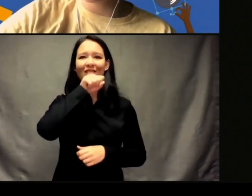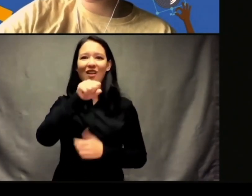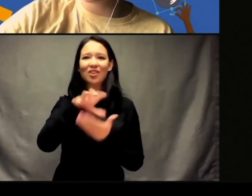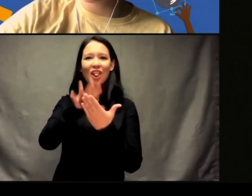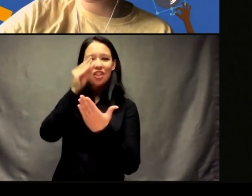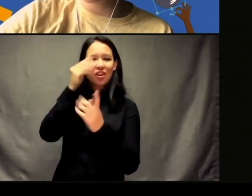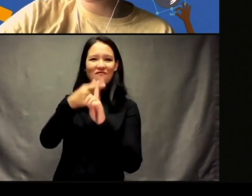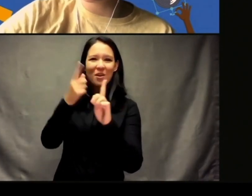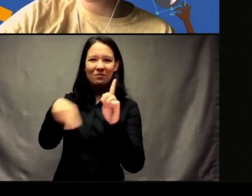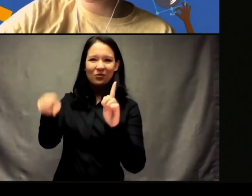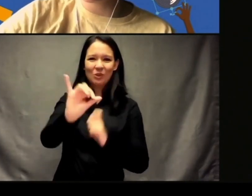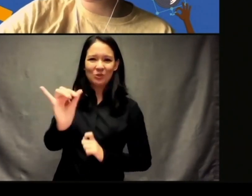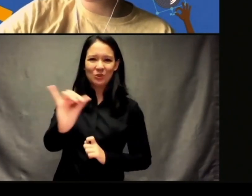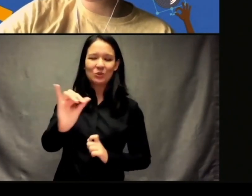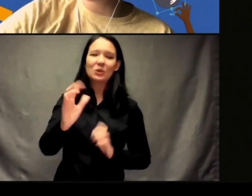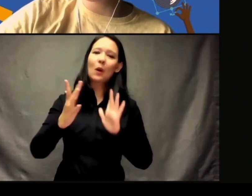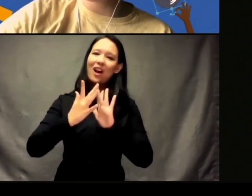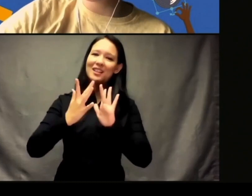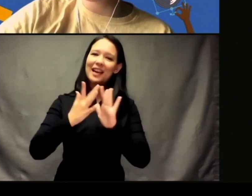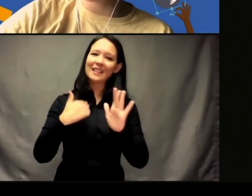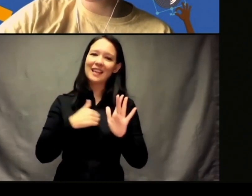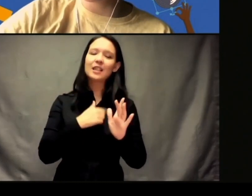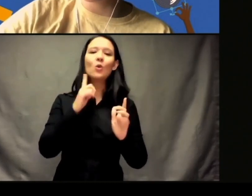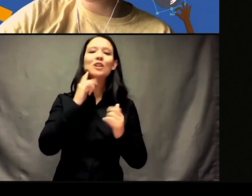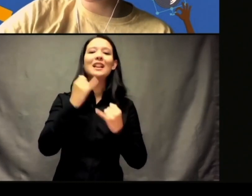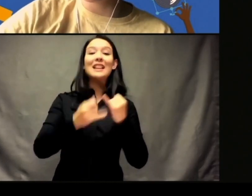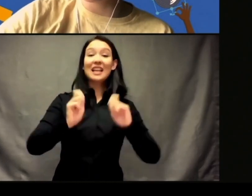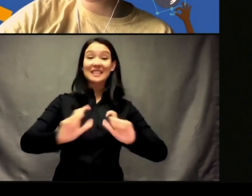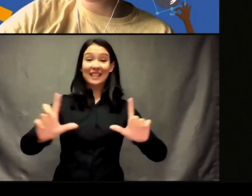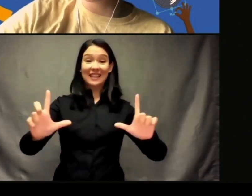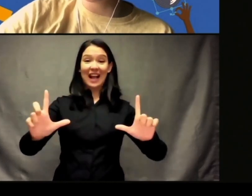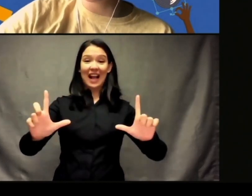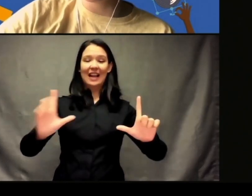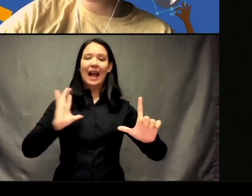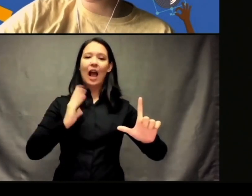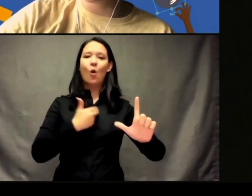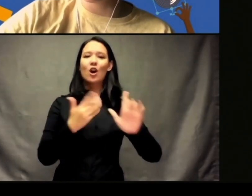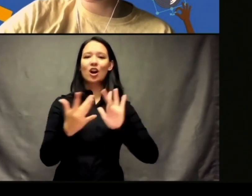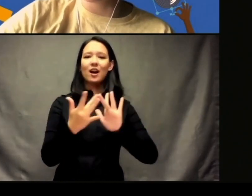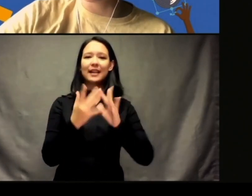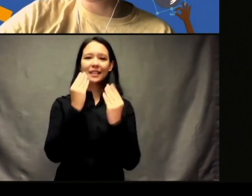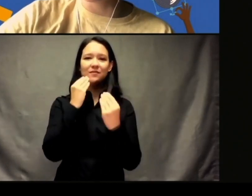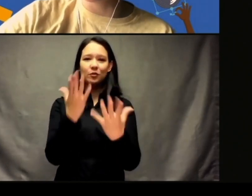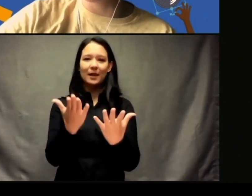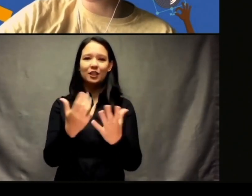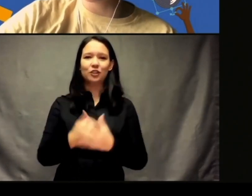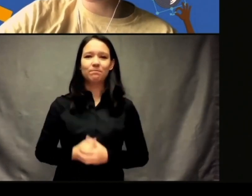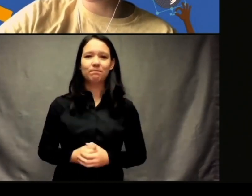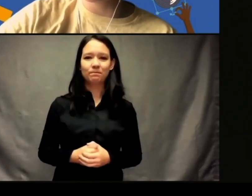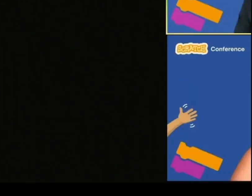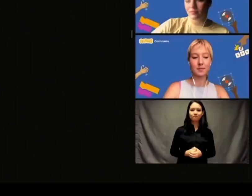in touch. And actually, I'll share my last slide, which has our contact information.